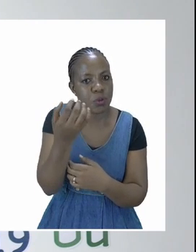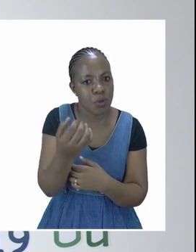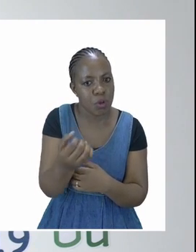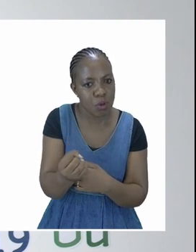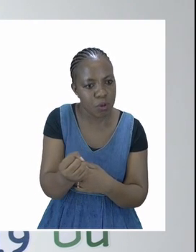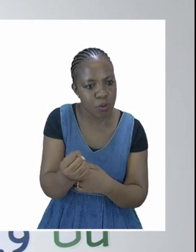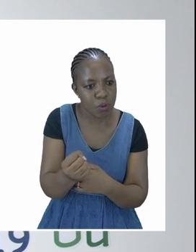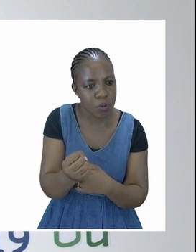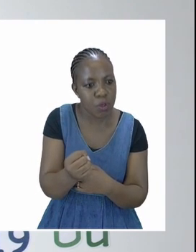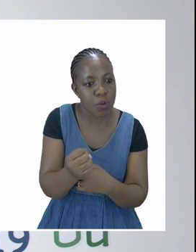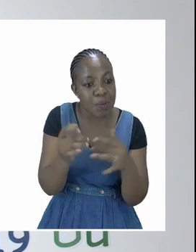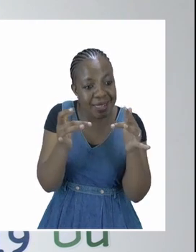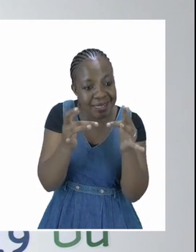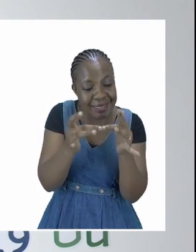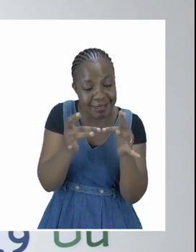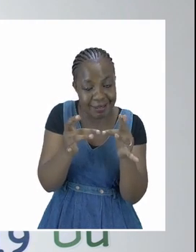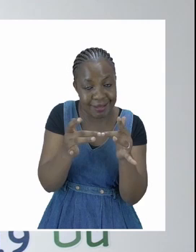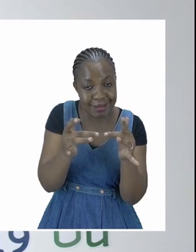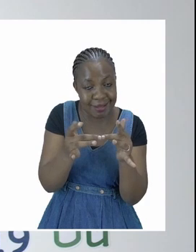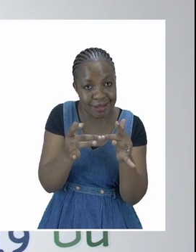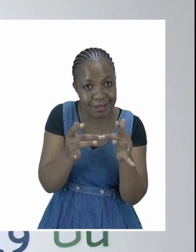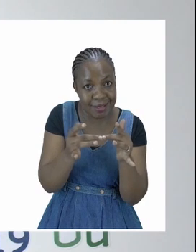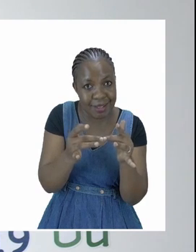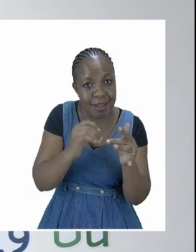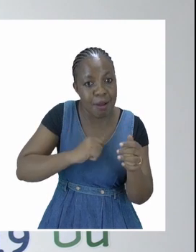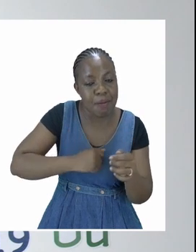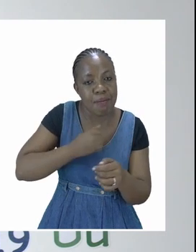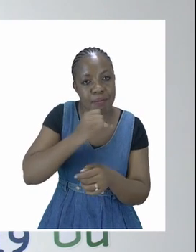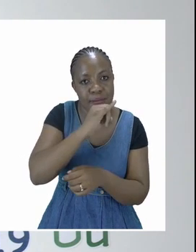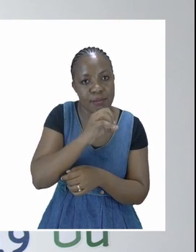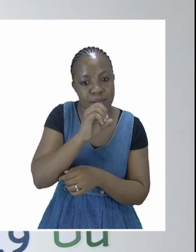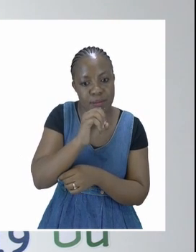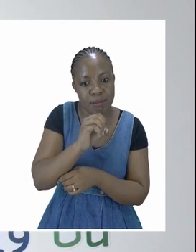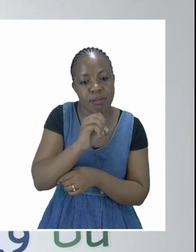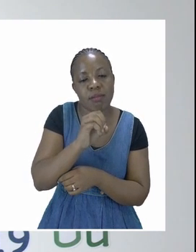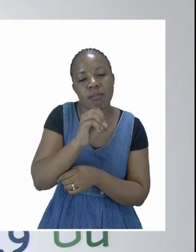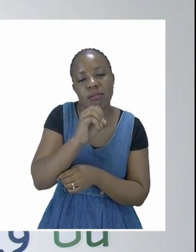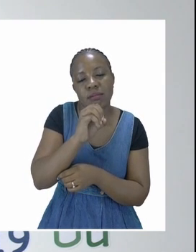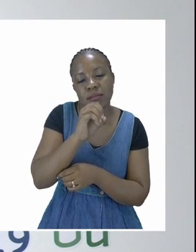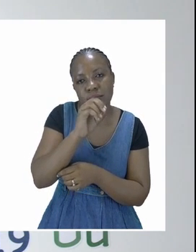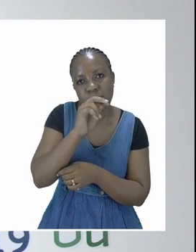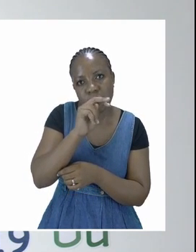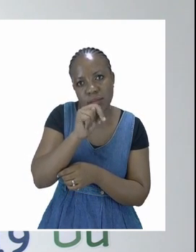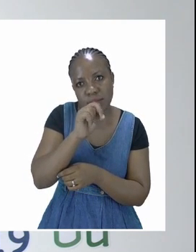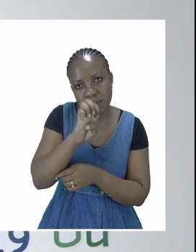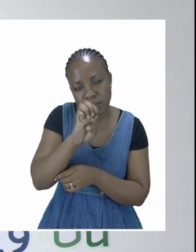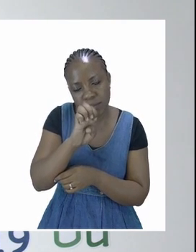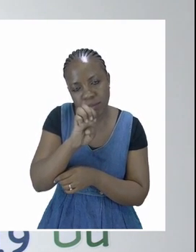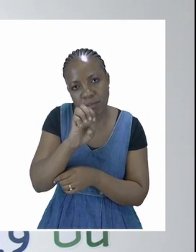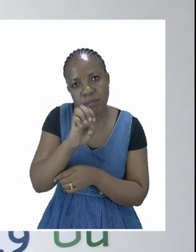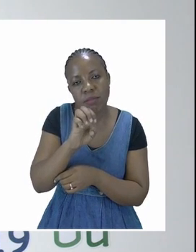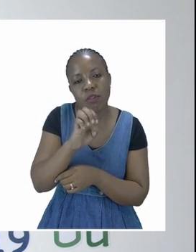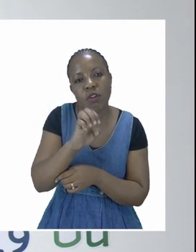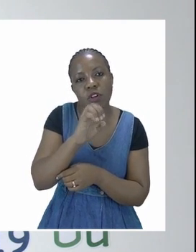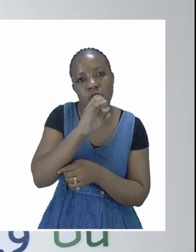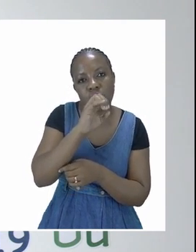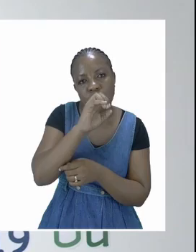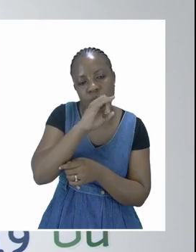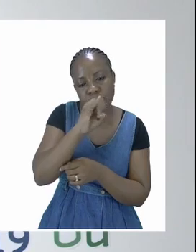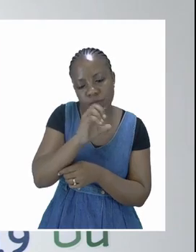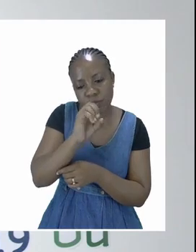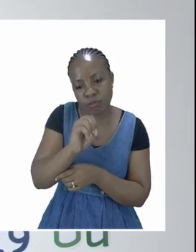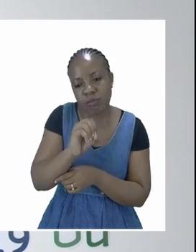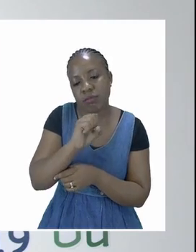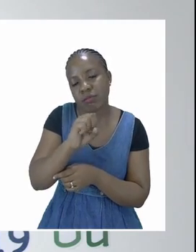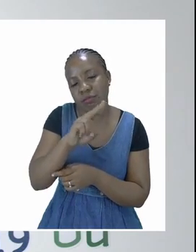our online platforms, MyZone and Zoshi Facebook pages, and in addition,